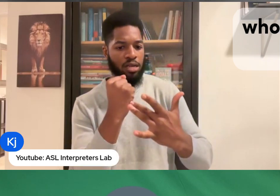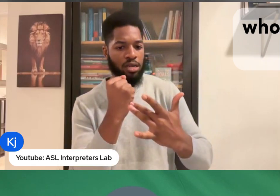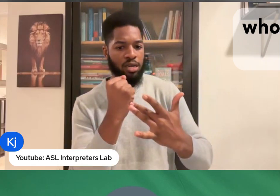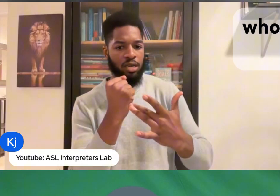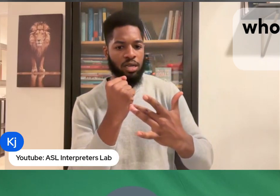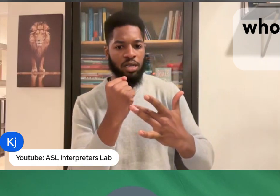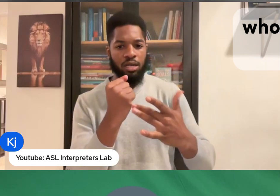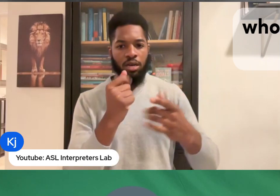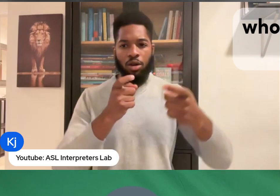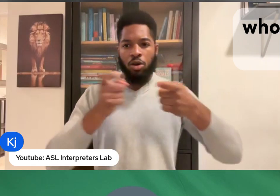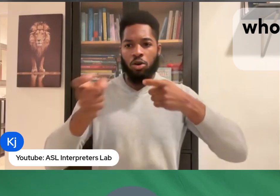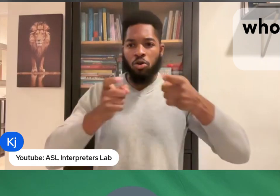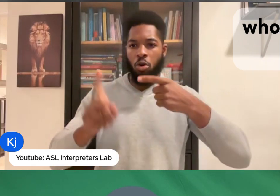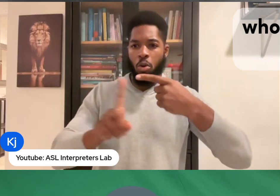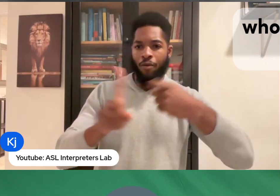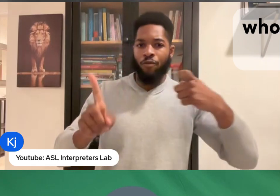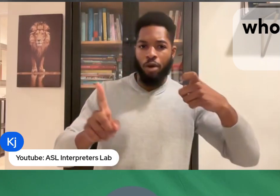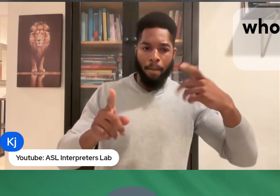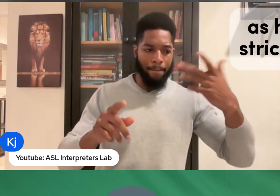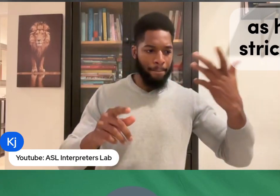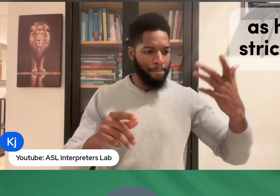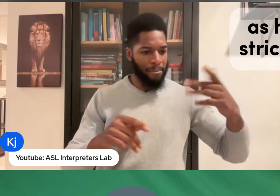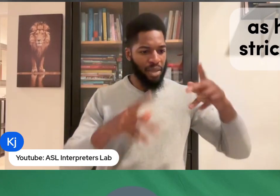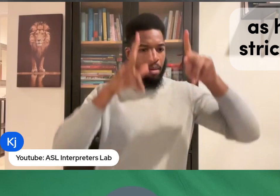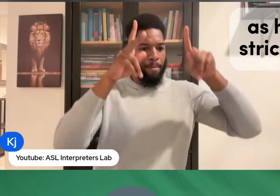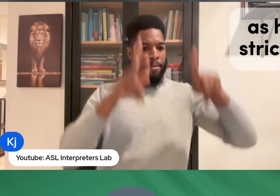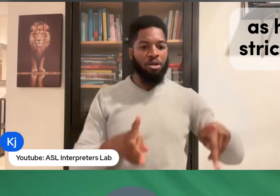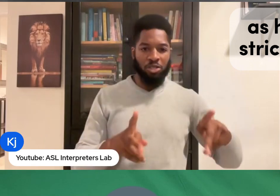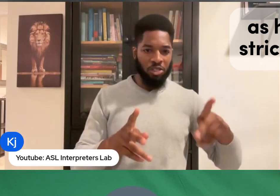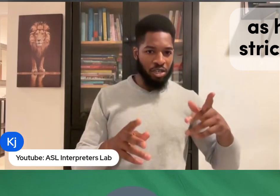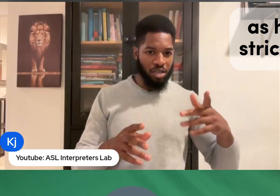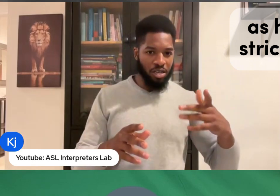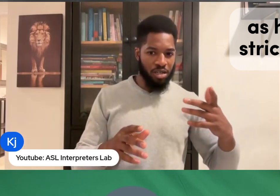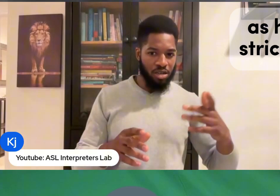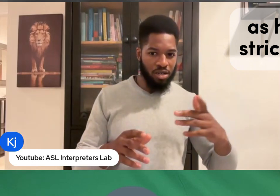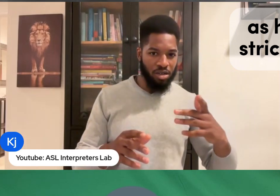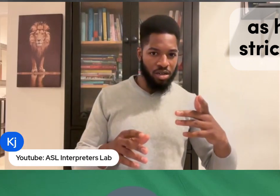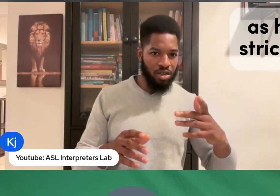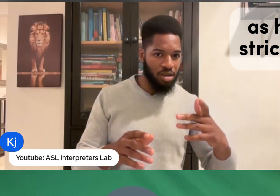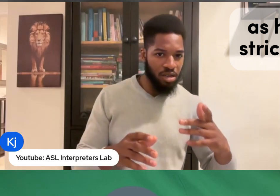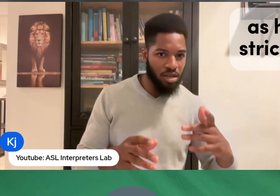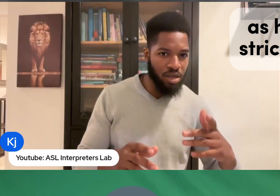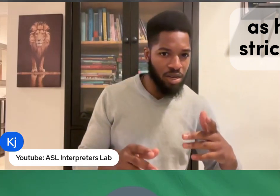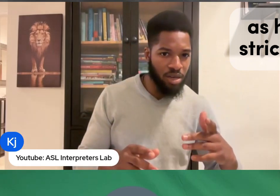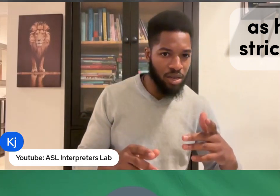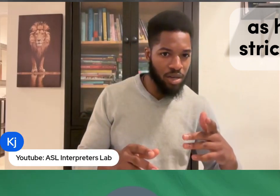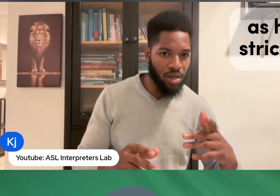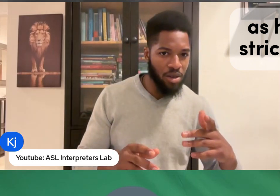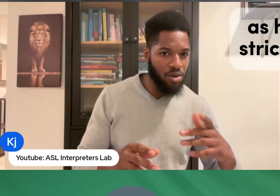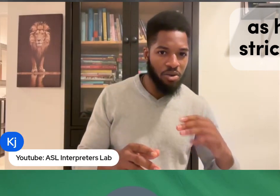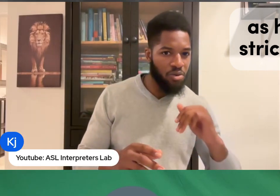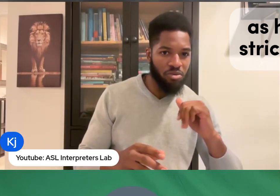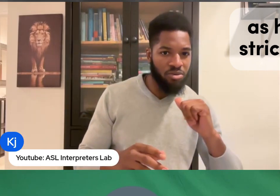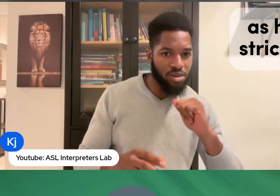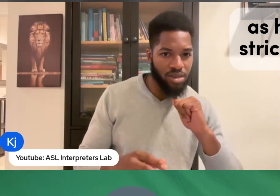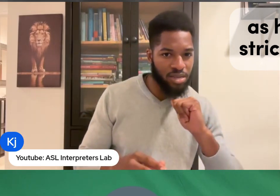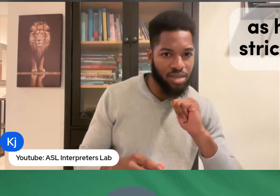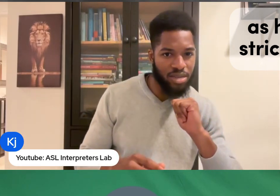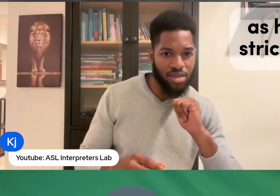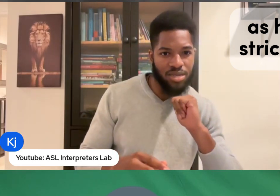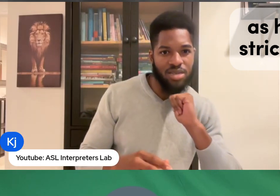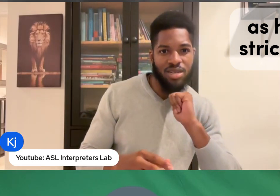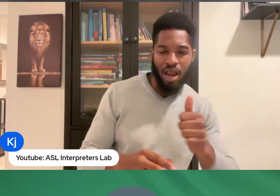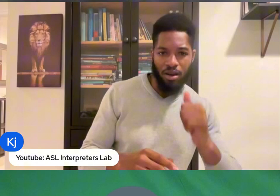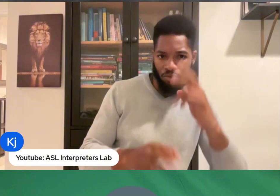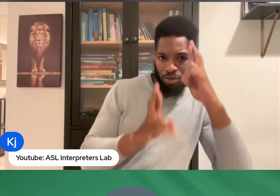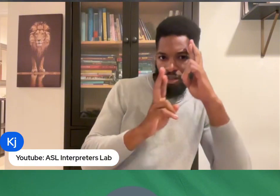not necessarily see his brother as his brother and was driven strictly by that profit